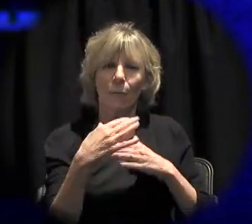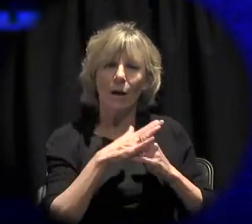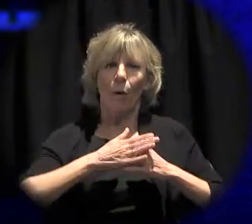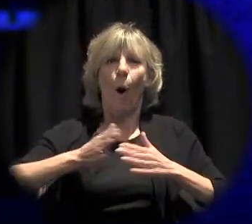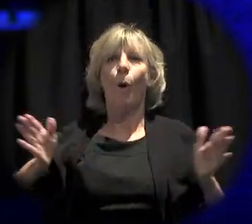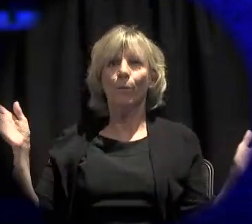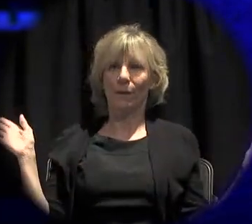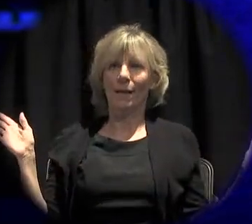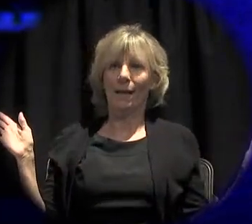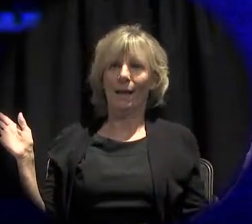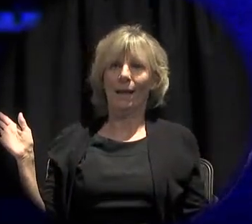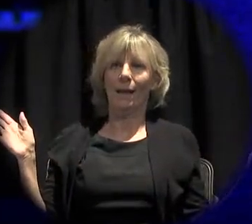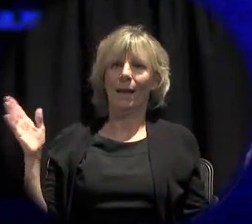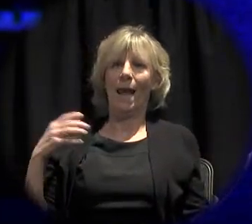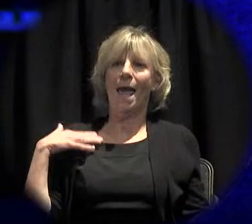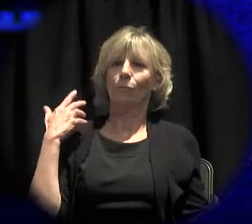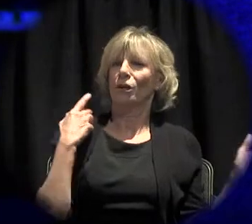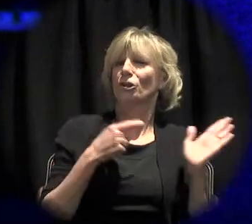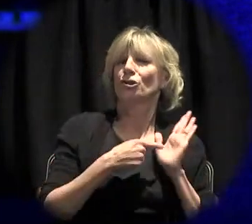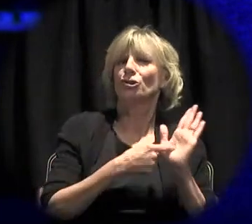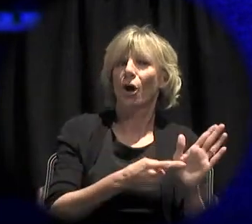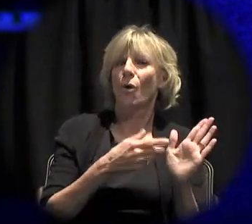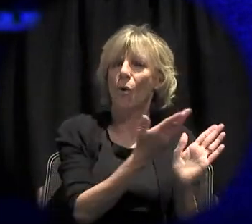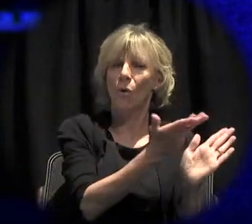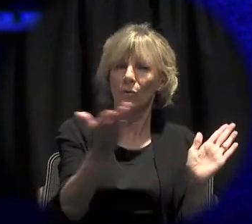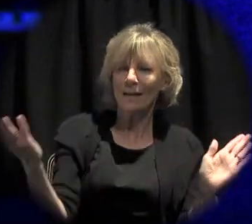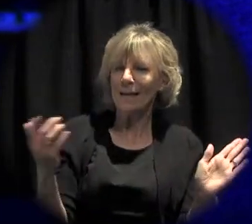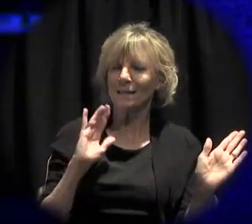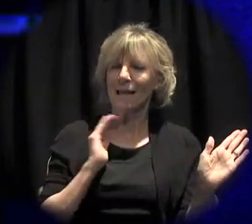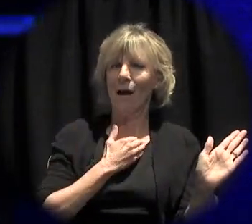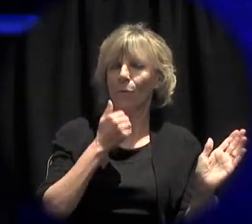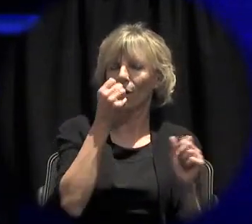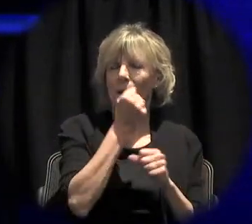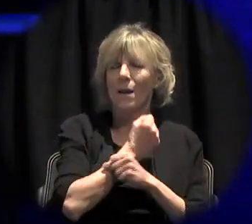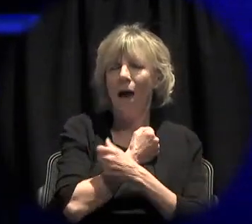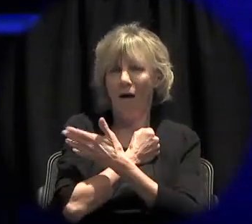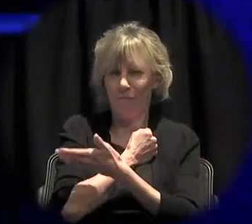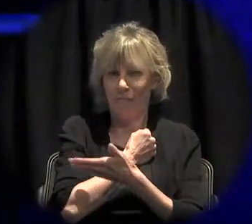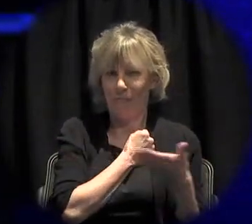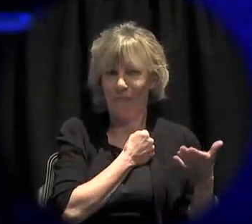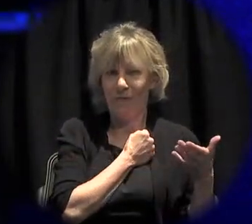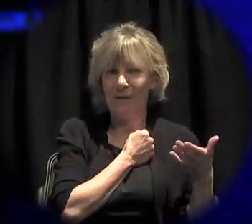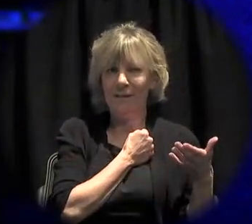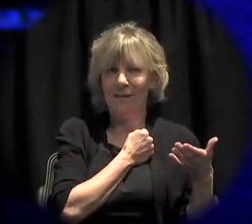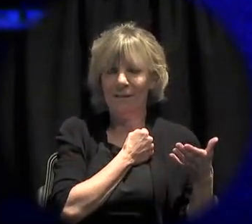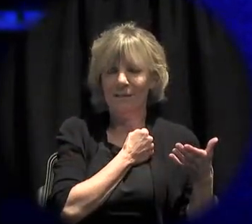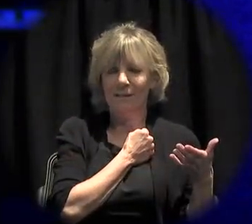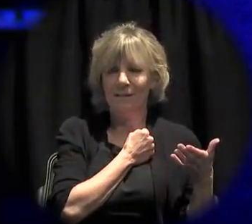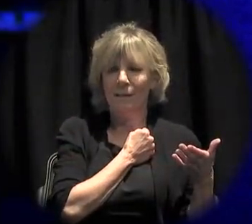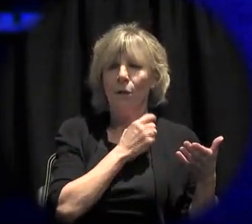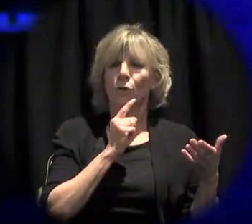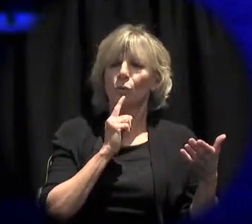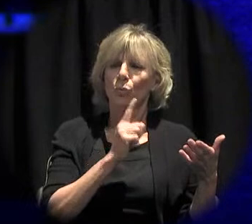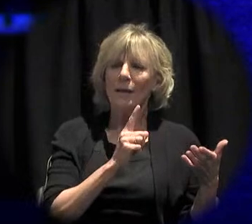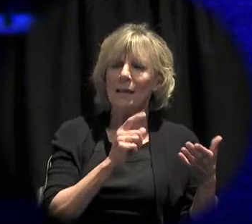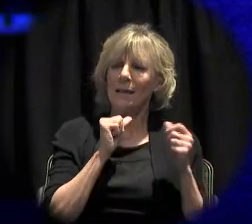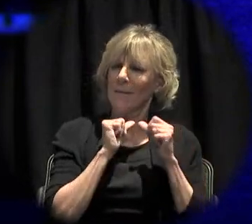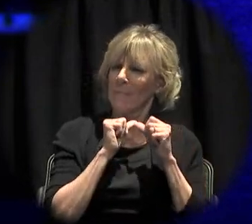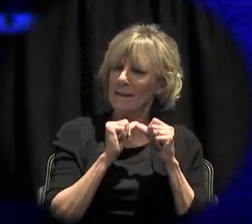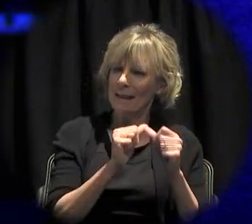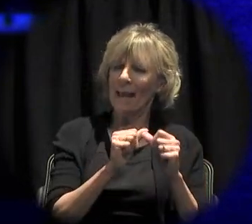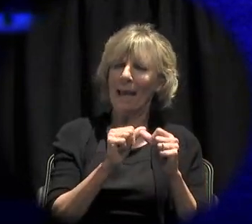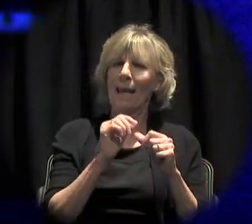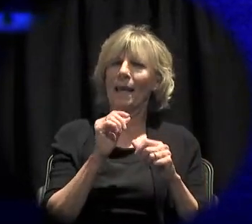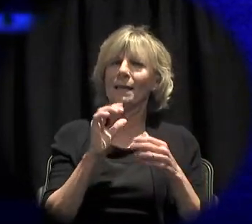I mean, we're going to mess up, but when we mess up, we've got to repair the relationship quickly to really maintain that relationship of love and